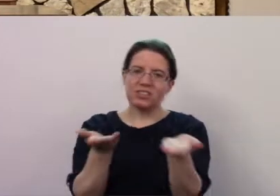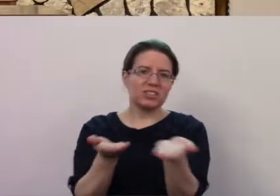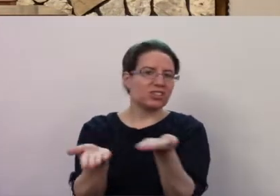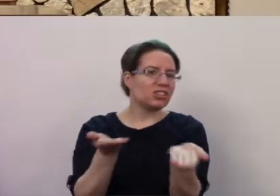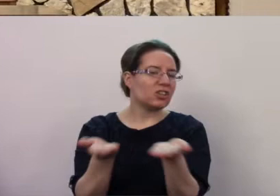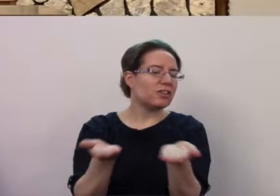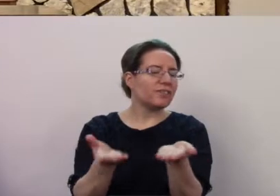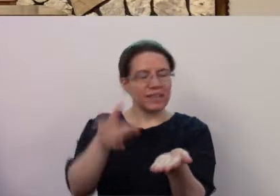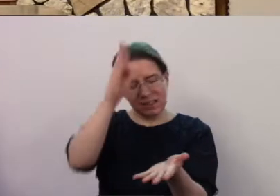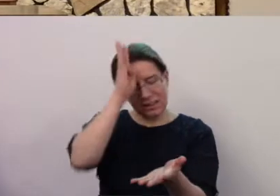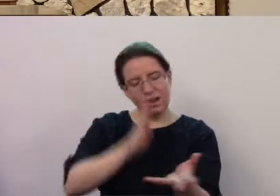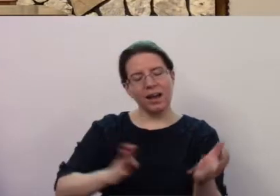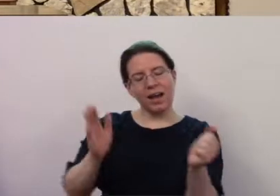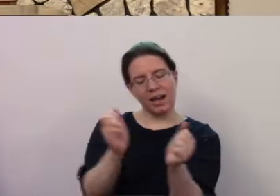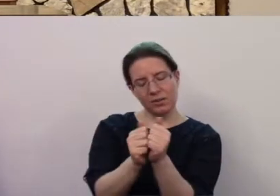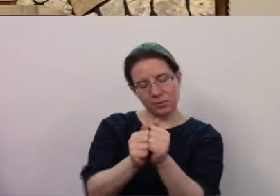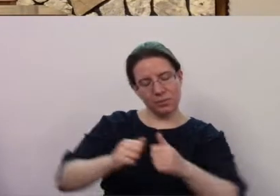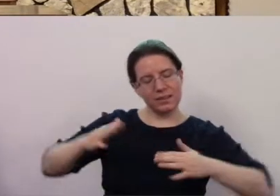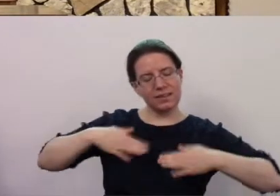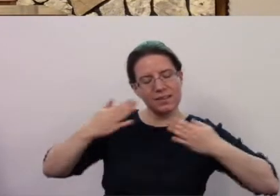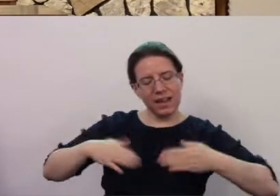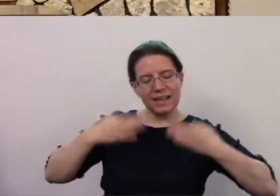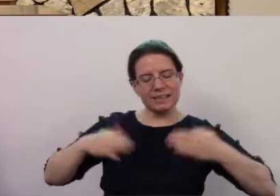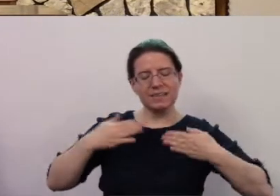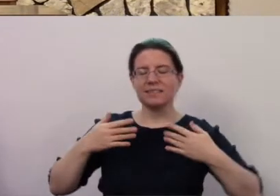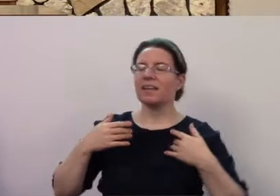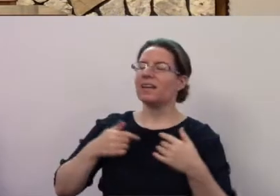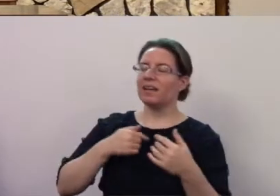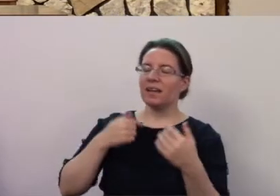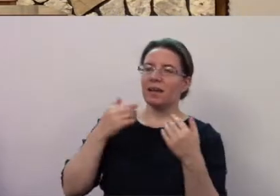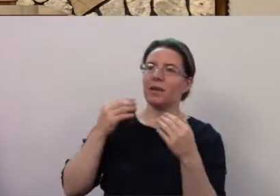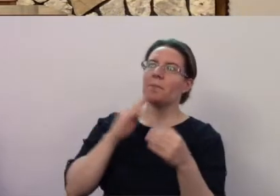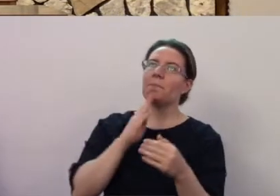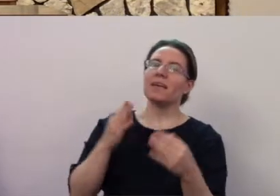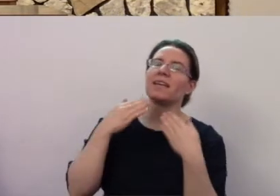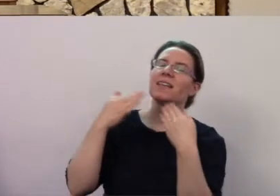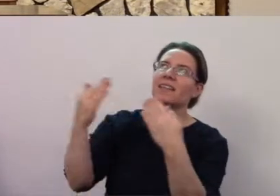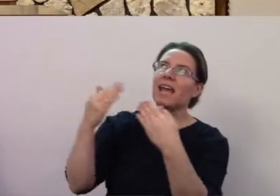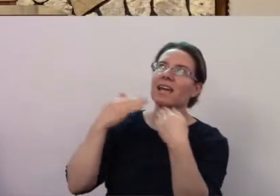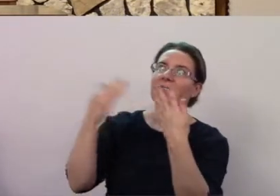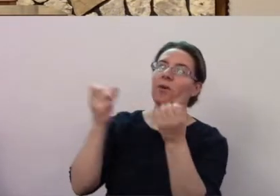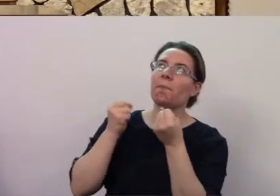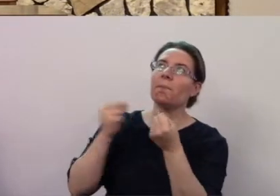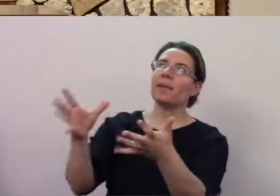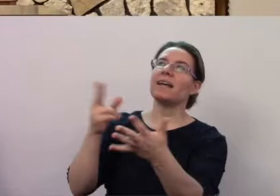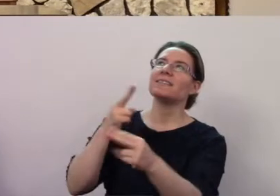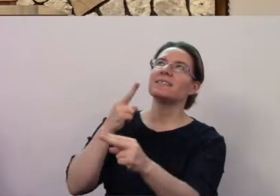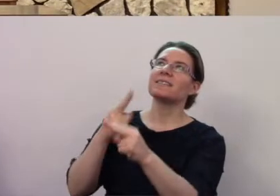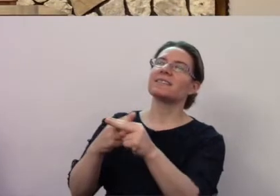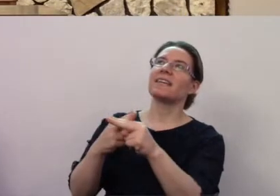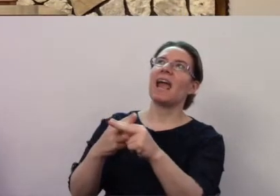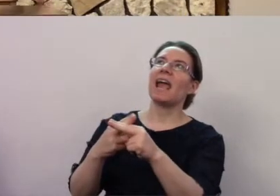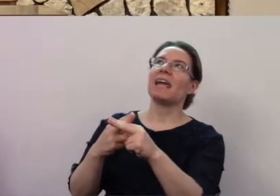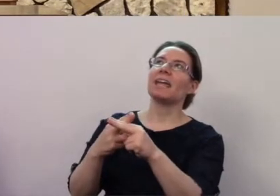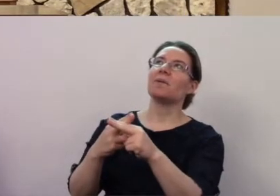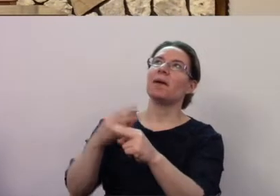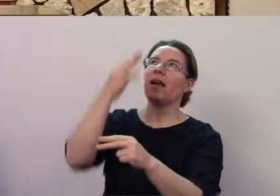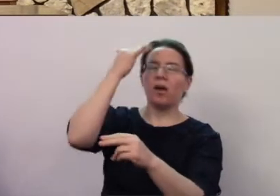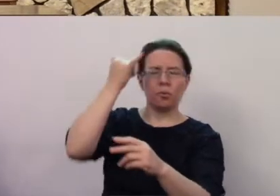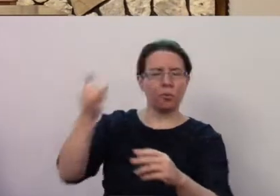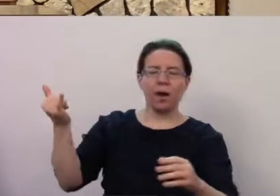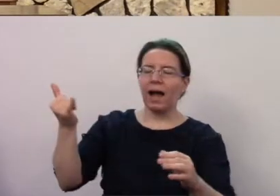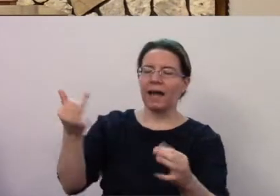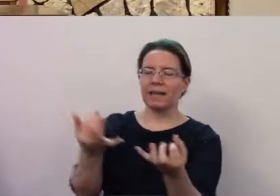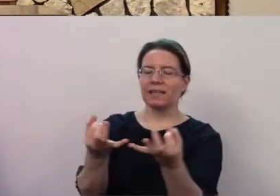the Lord. I'm going to come before his presence with singing. I'm going to be thankful unto him and bless